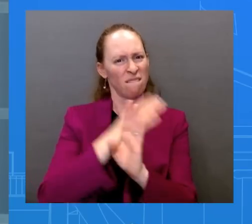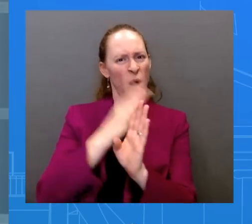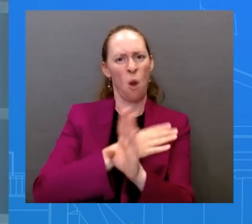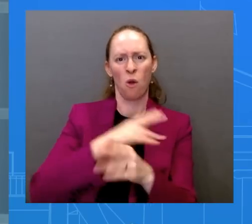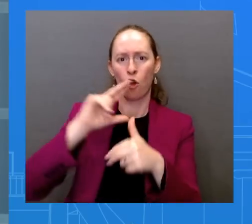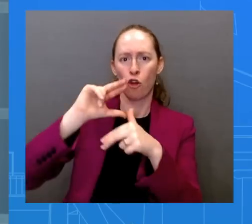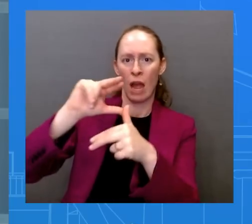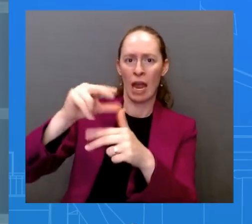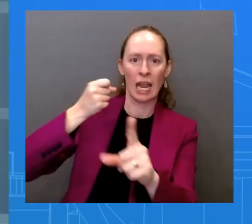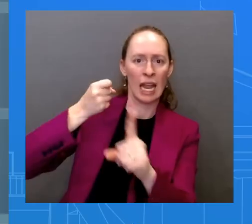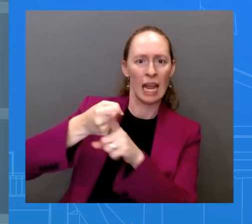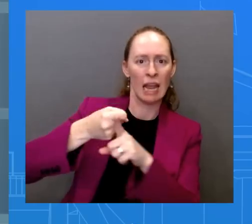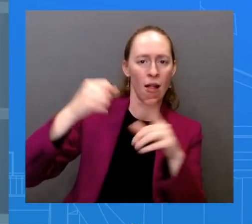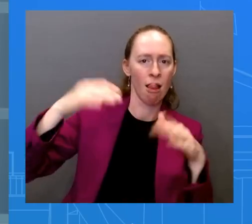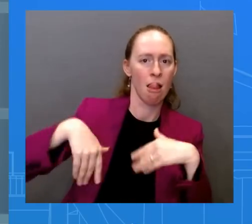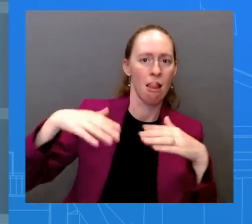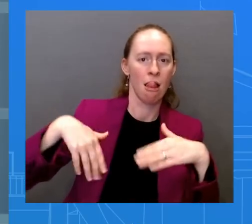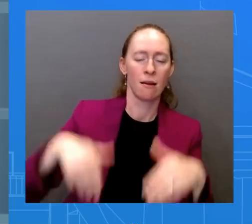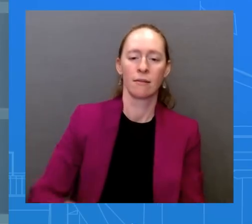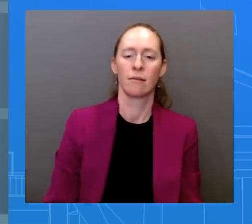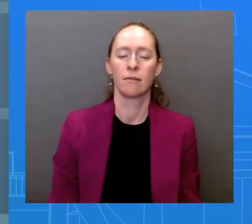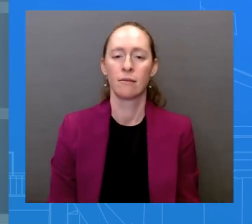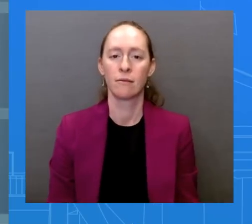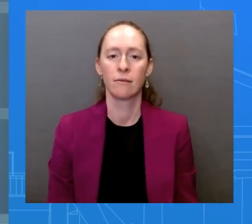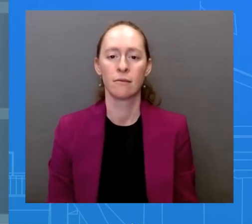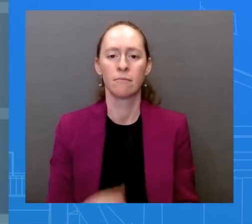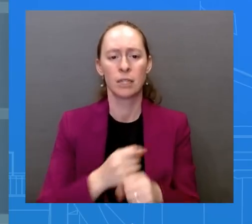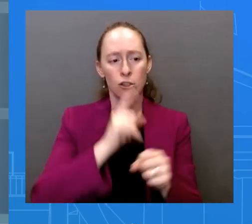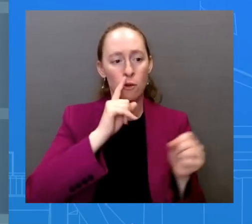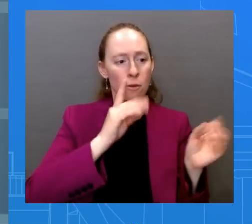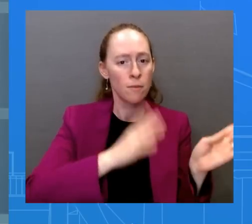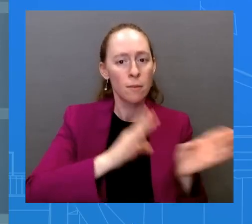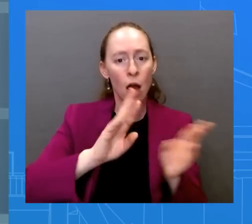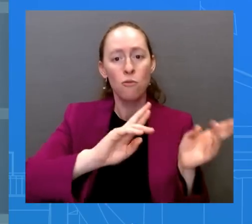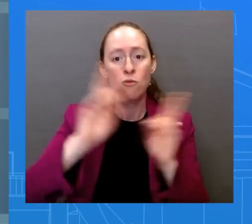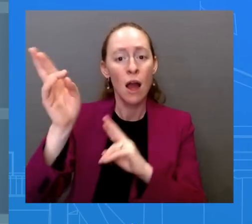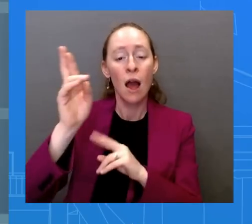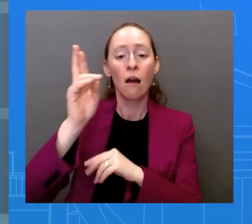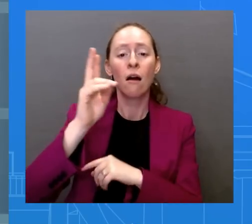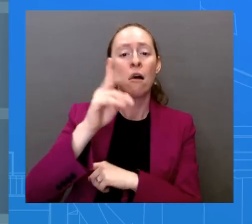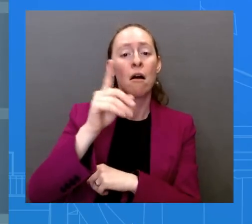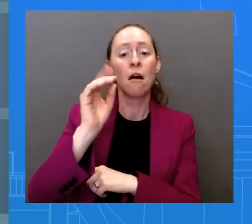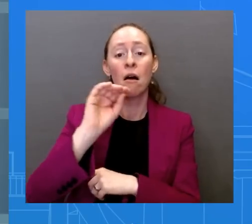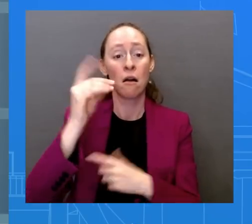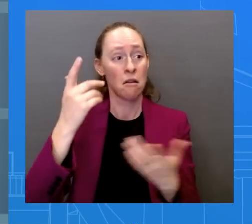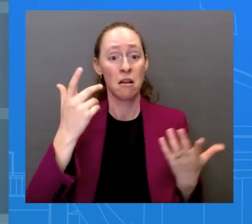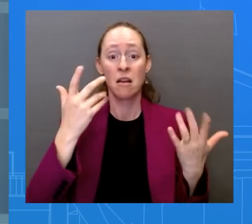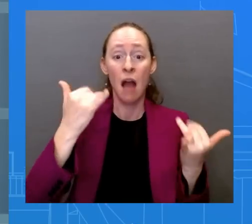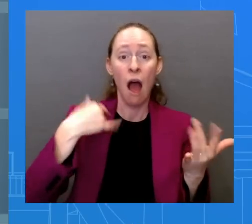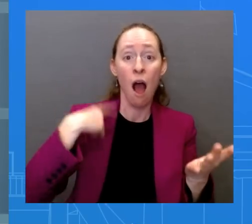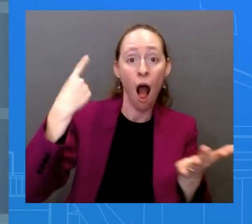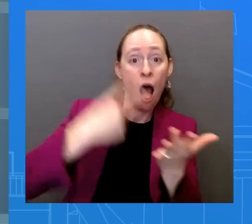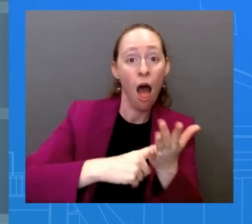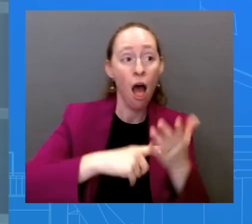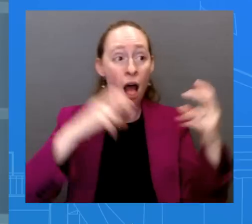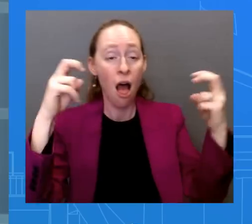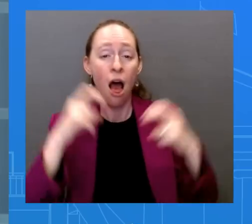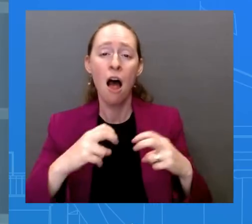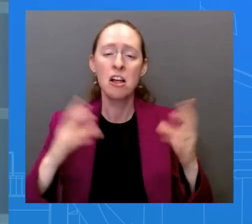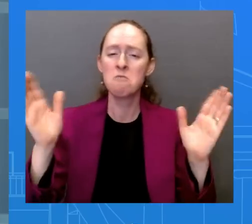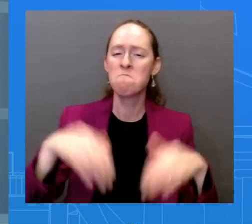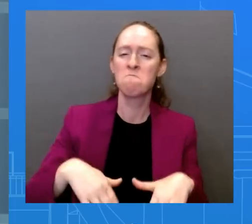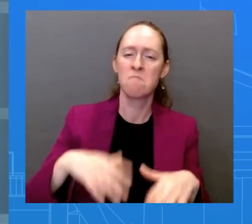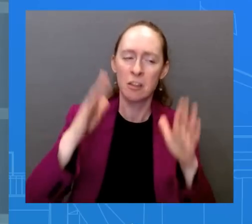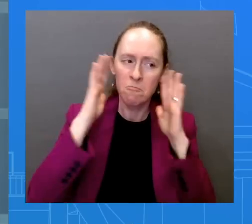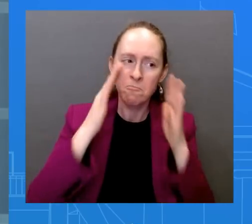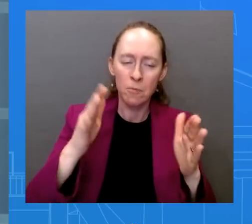the people of Florida. It's not about public officials, especially in this time. And so, again, the president, as president of the United States,